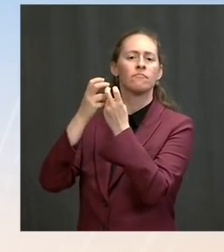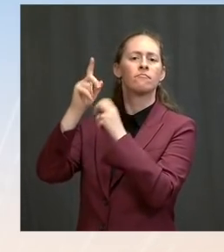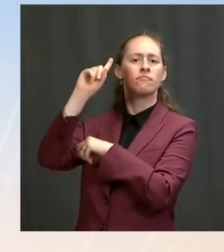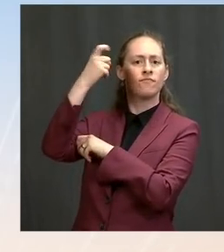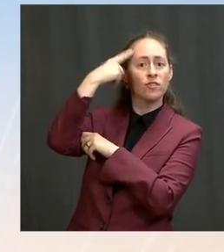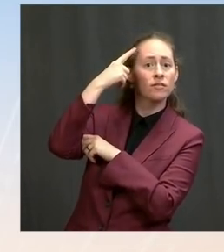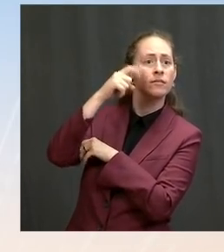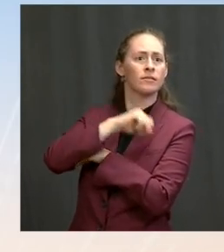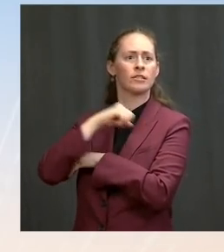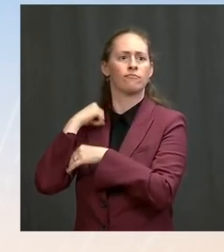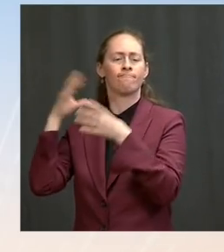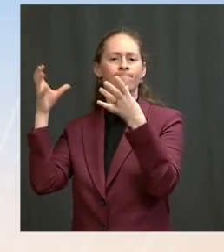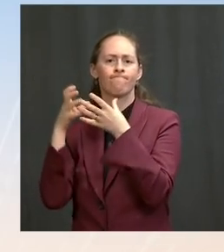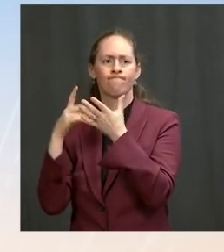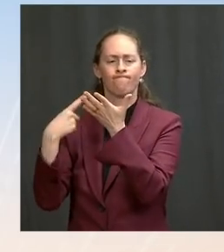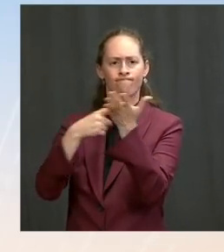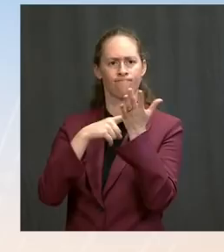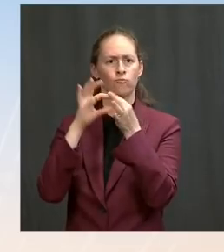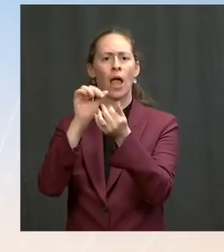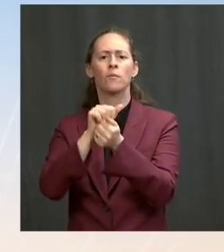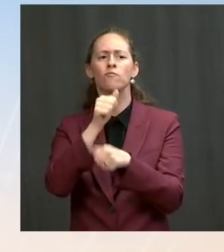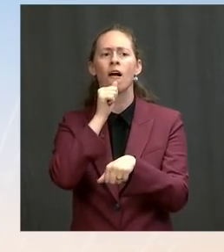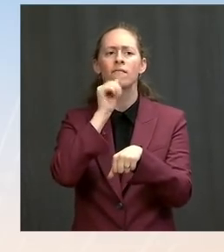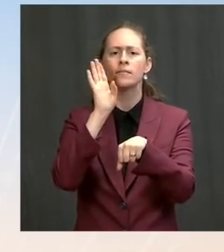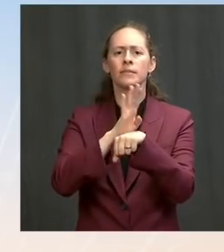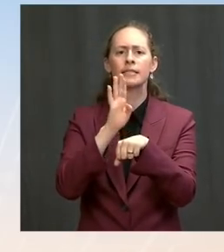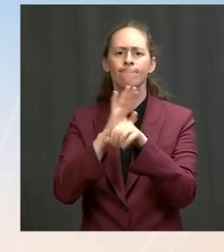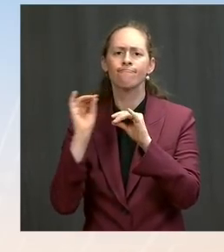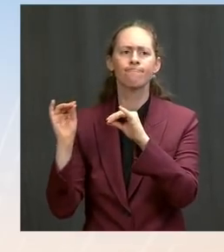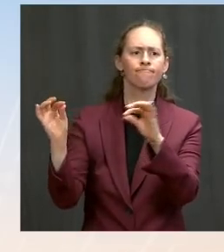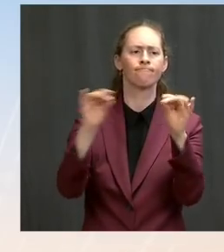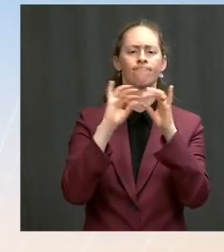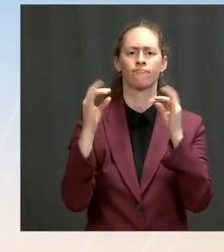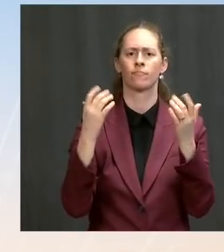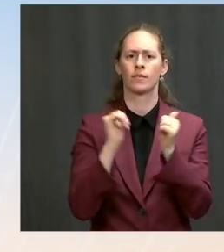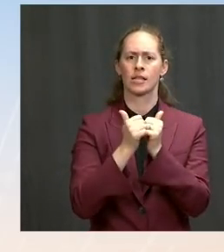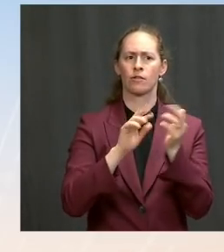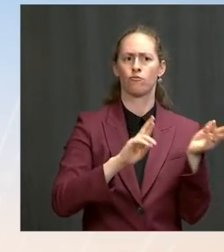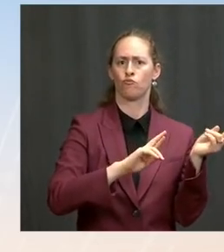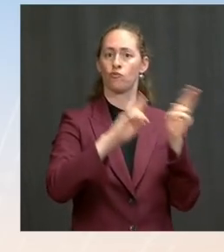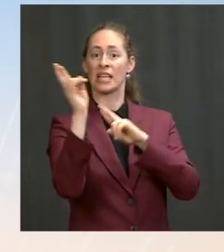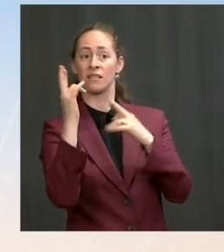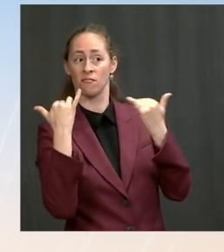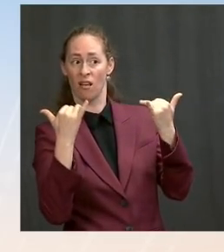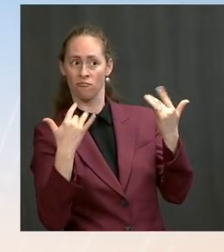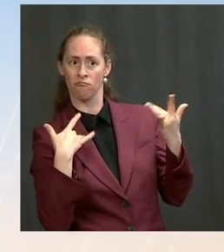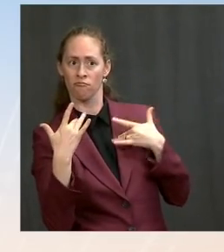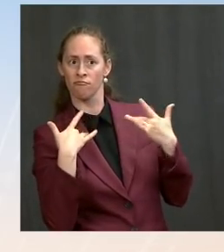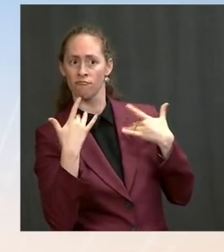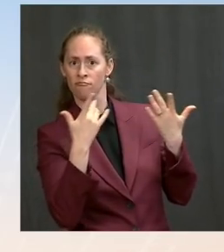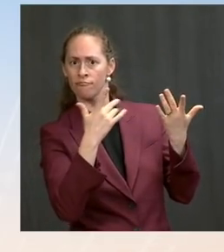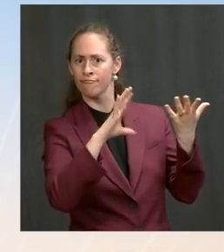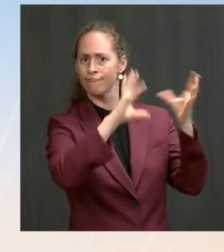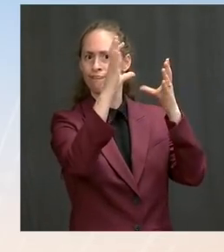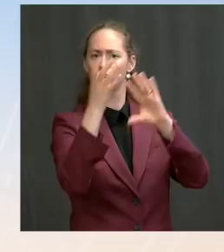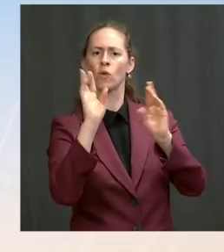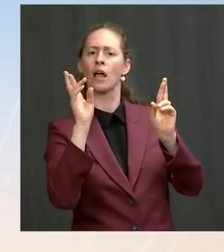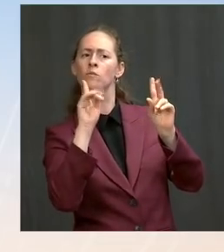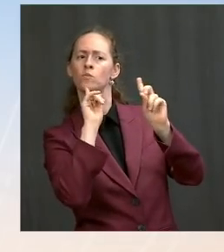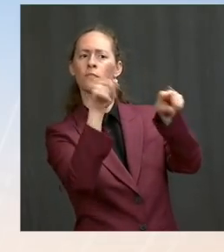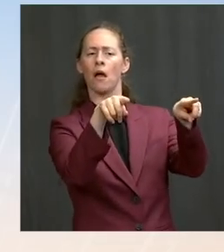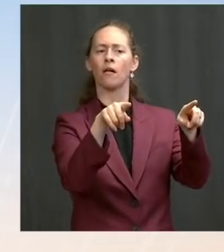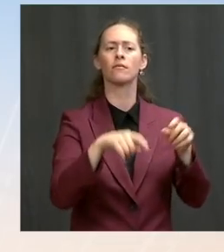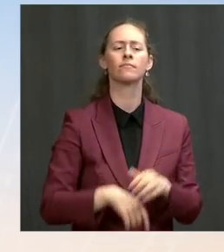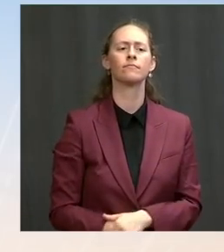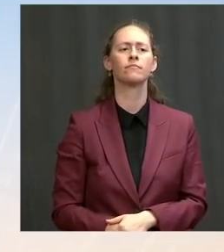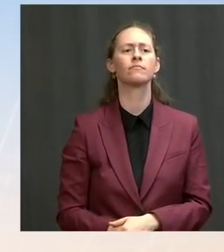discuss how we can all work together to strengthen prevention, preparedness, and response efforts. In the meeting, the president asked participants what additional